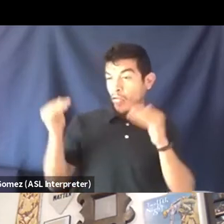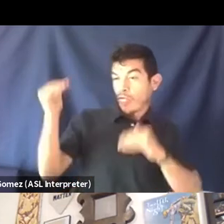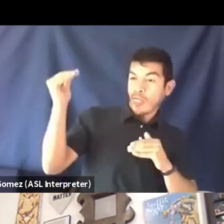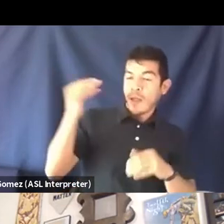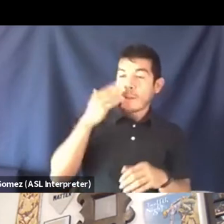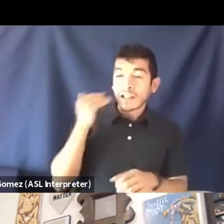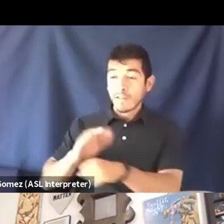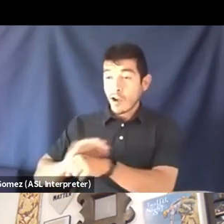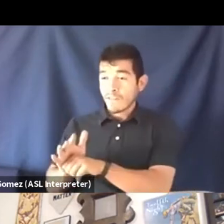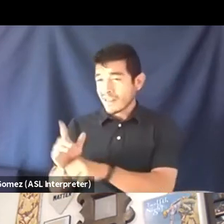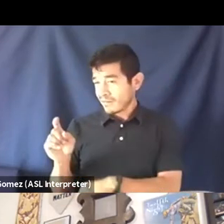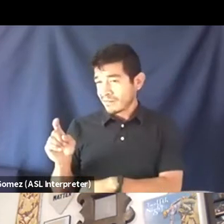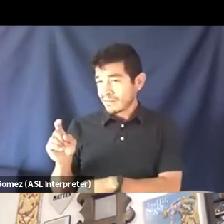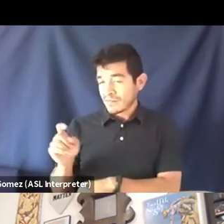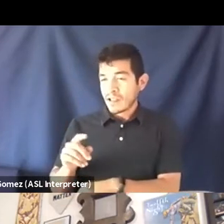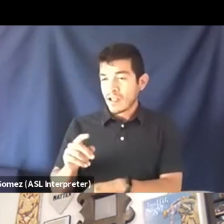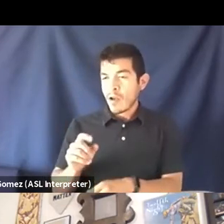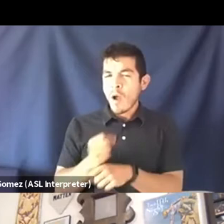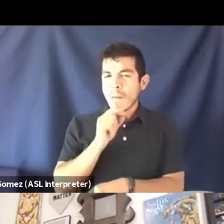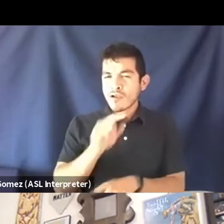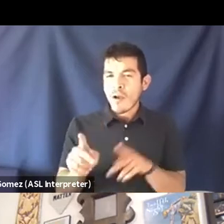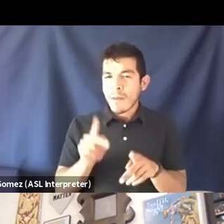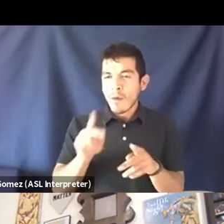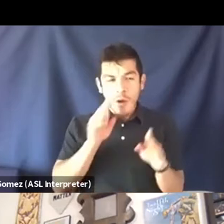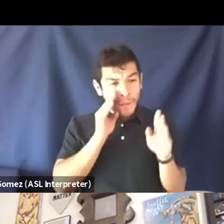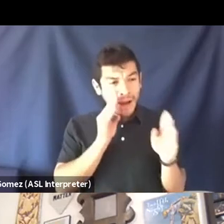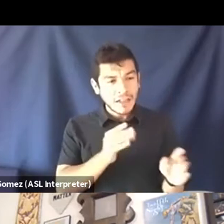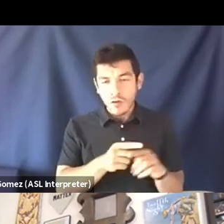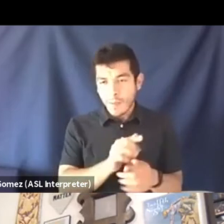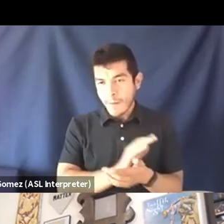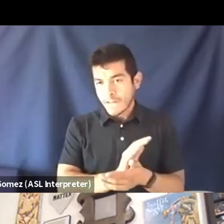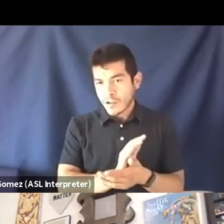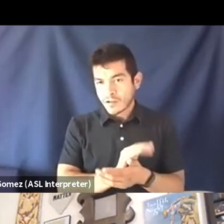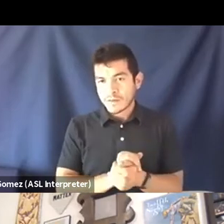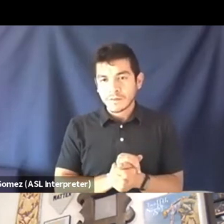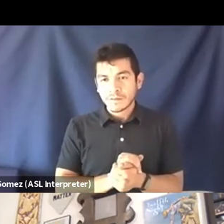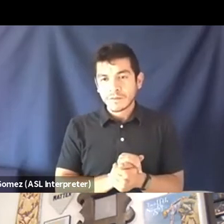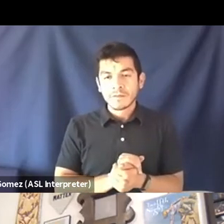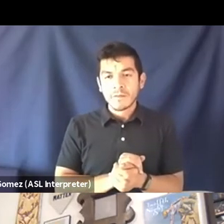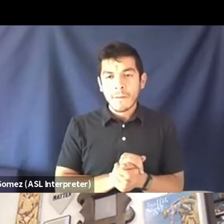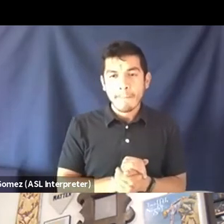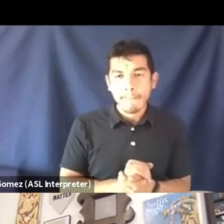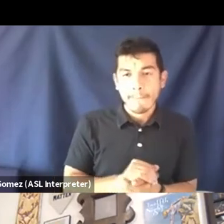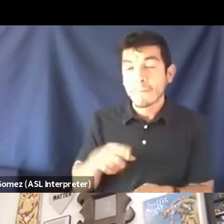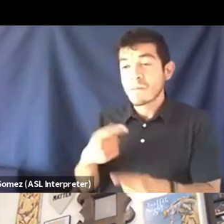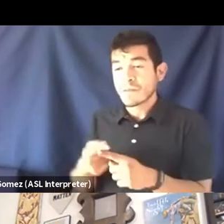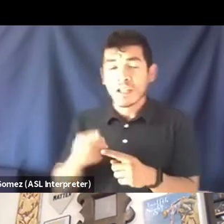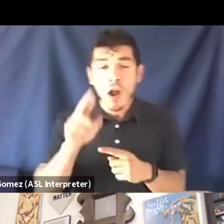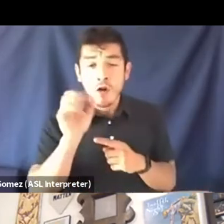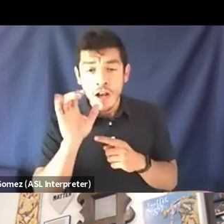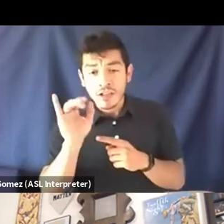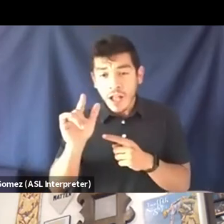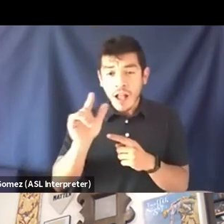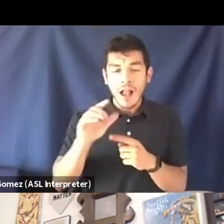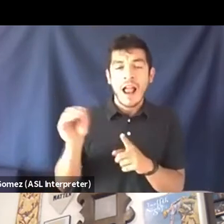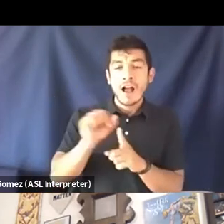because we want to make sure that we have people attention. And then the racial and social and civil unrest